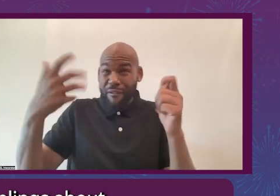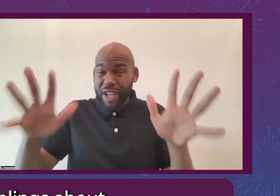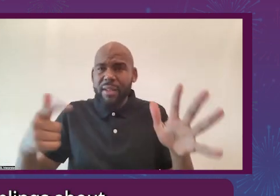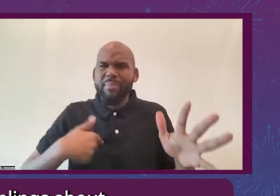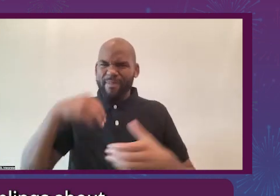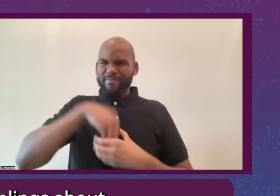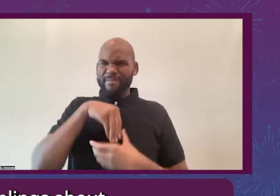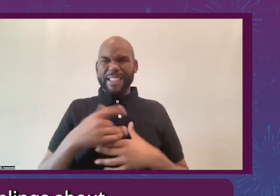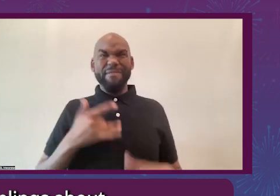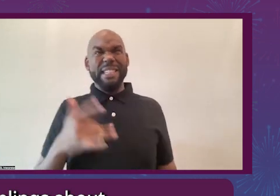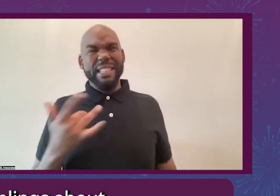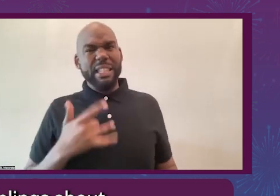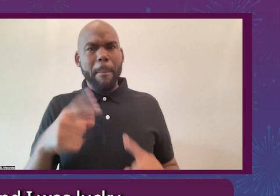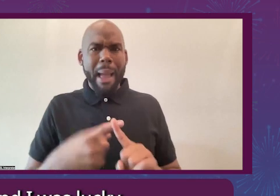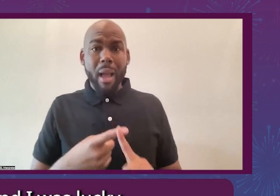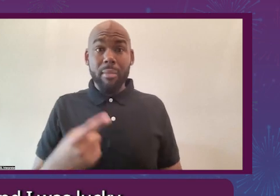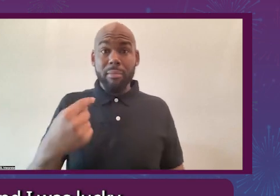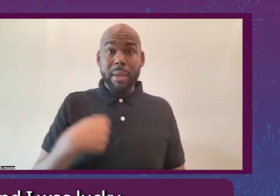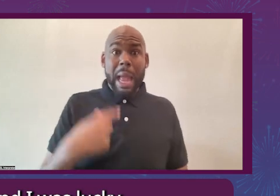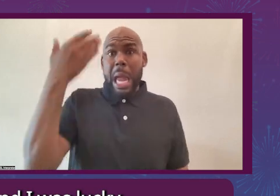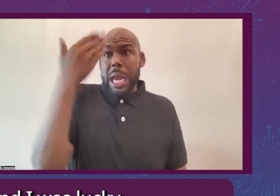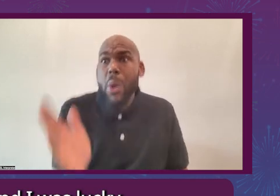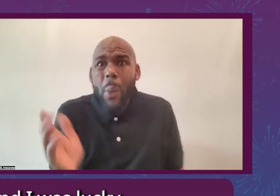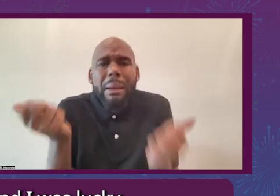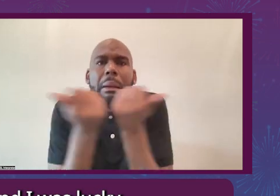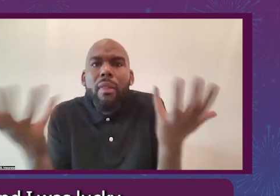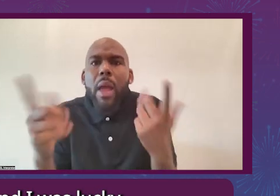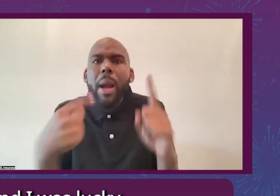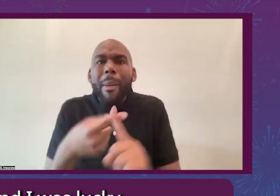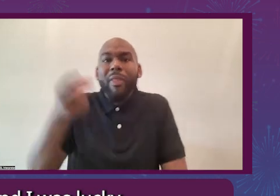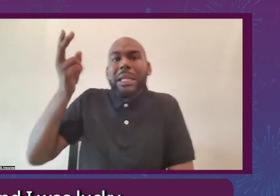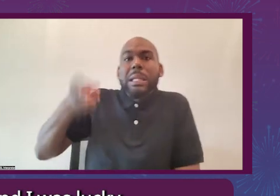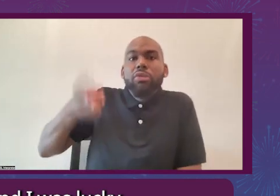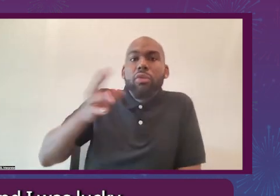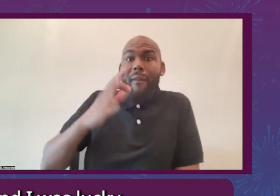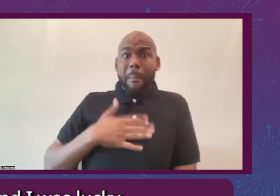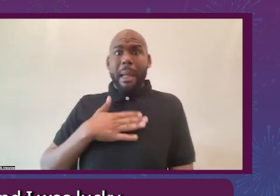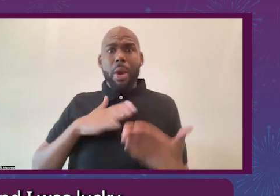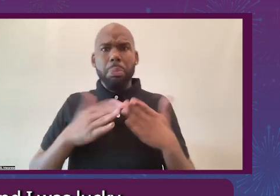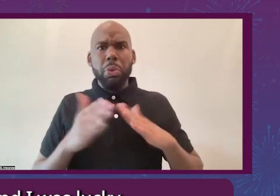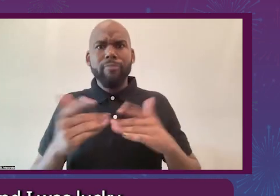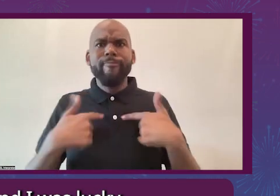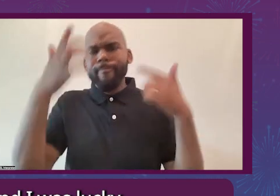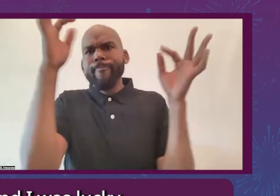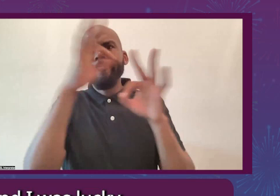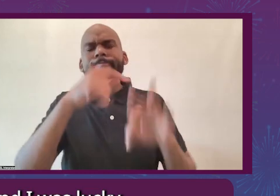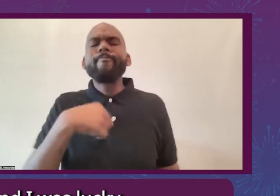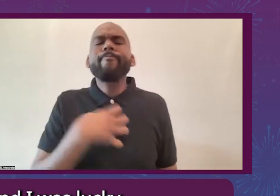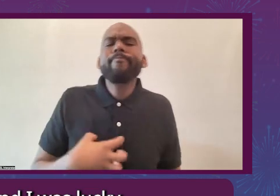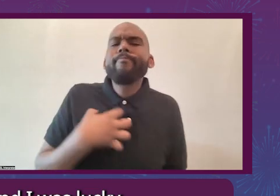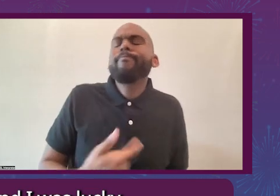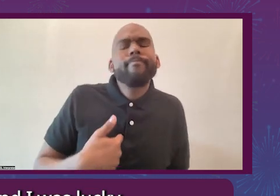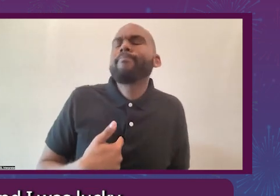about the fact that I didn't know anything about the history of my community. And I was lucky enough